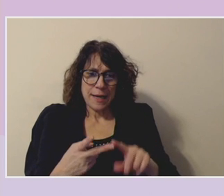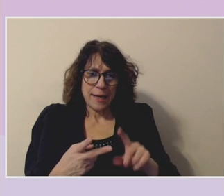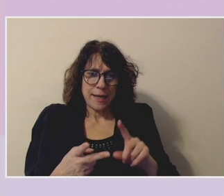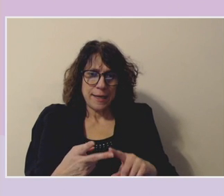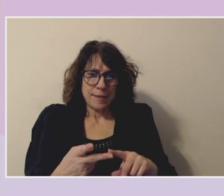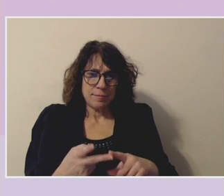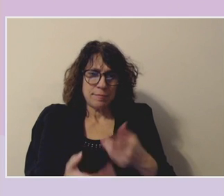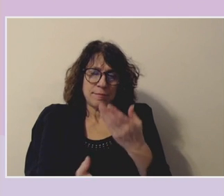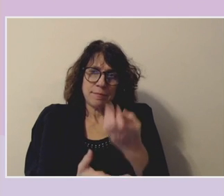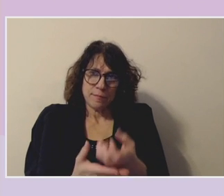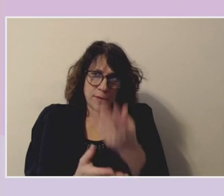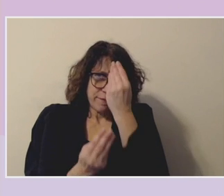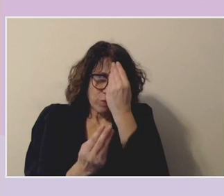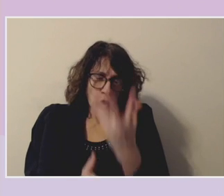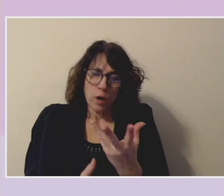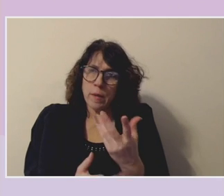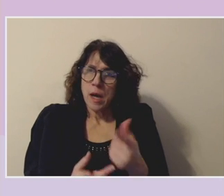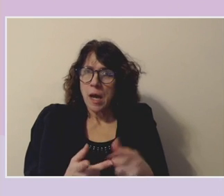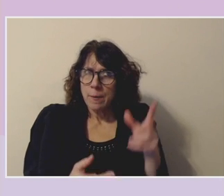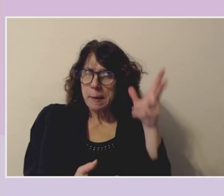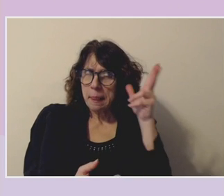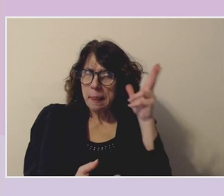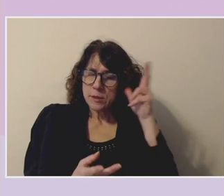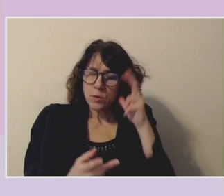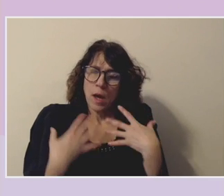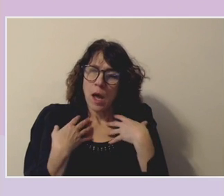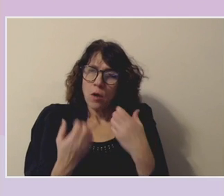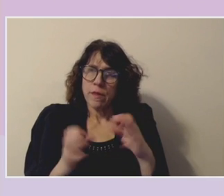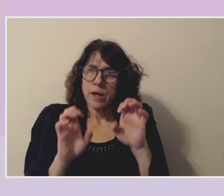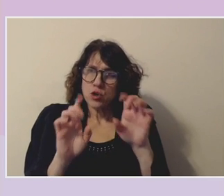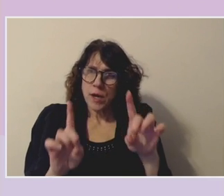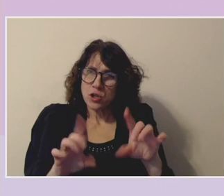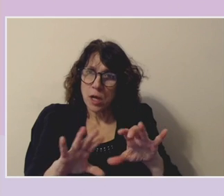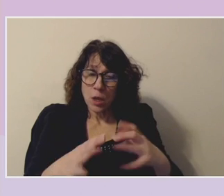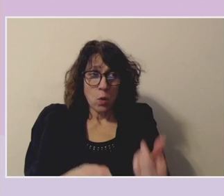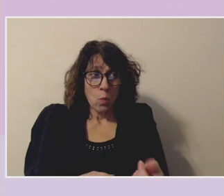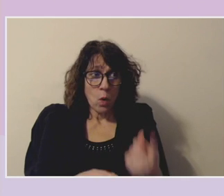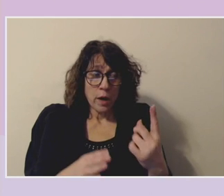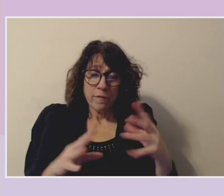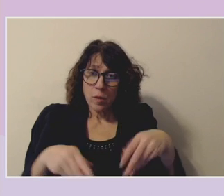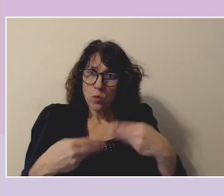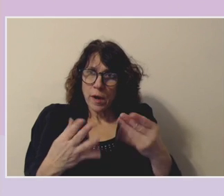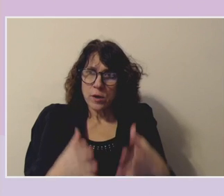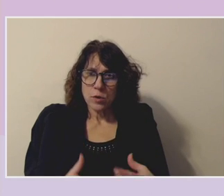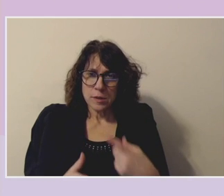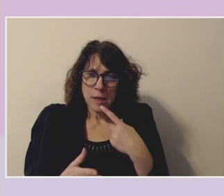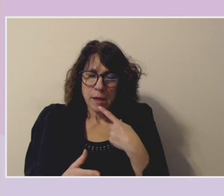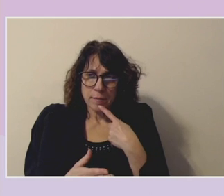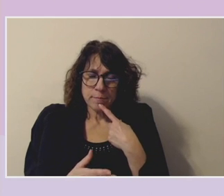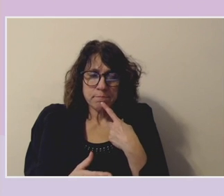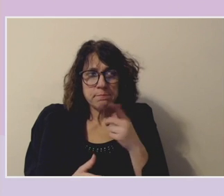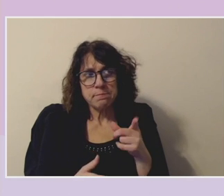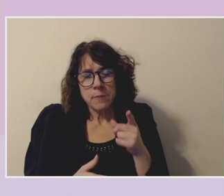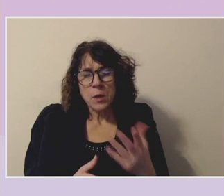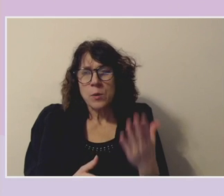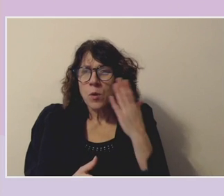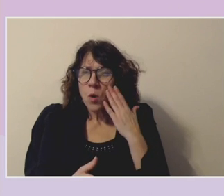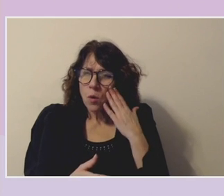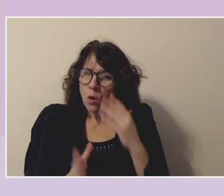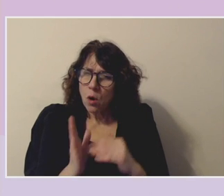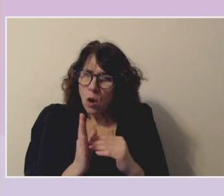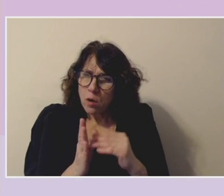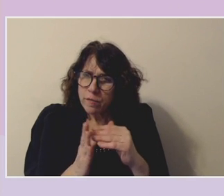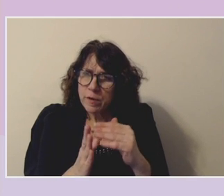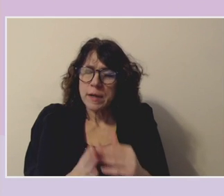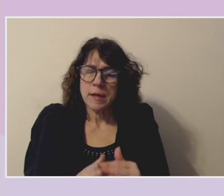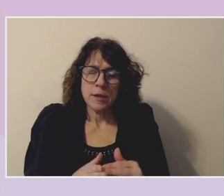these health education classes. And one of the providers said, the person doing the course said, you know, there's a lot of times you can get